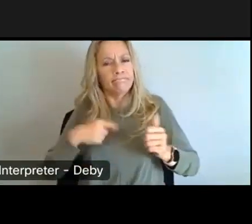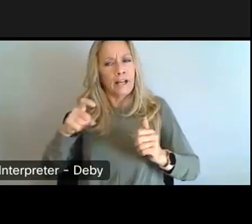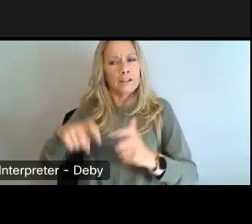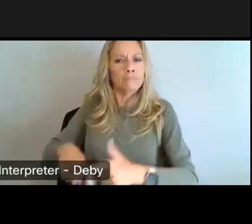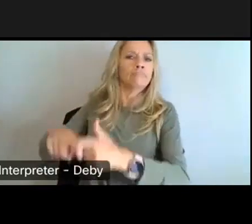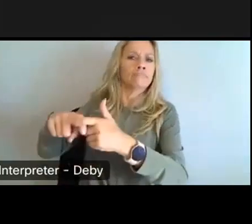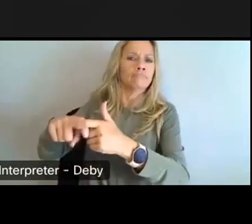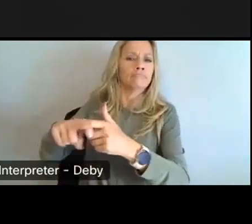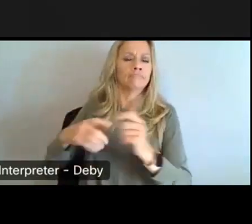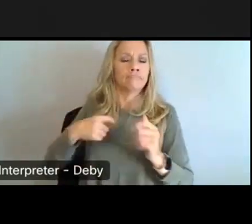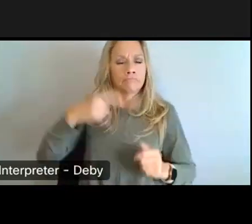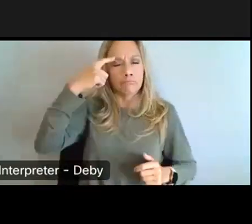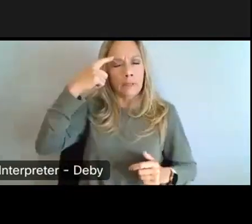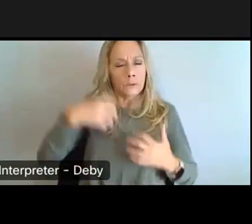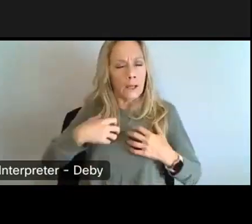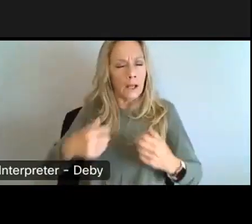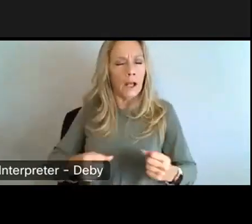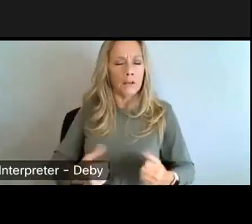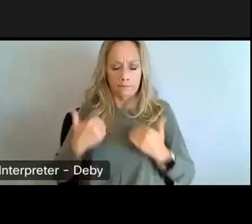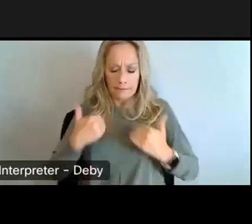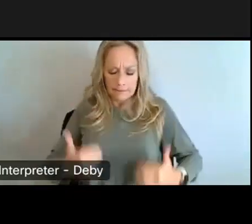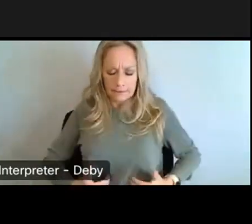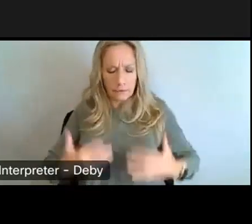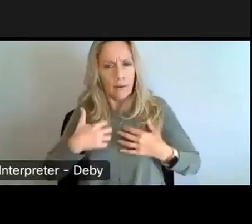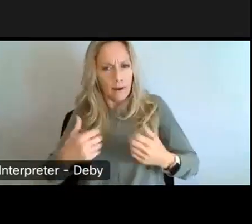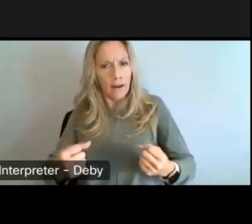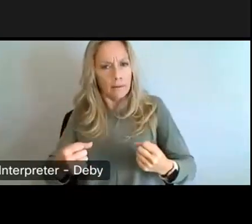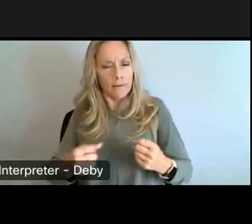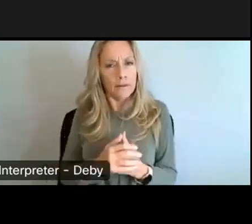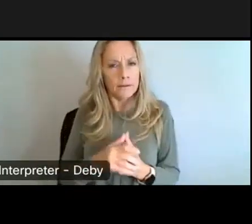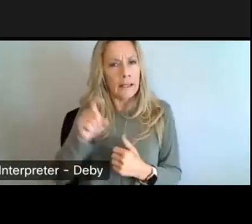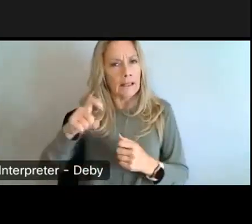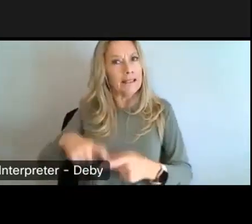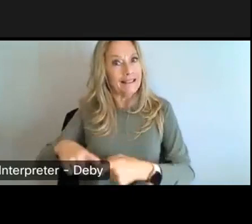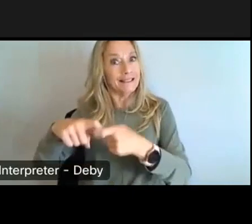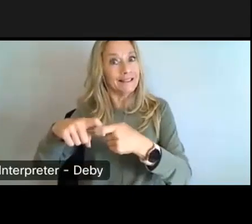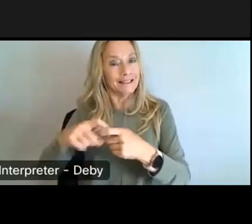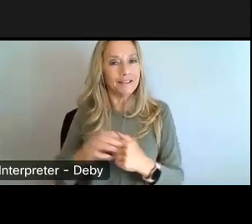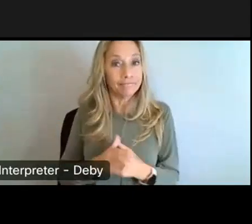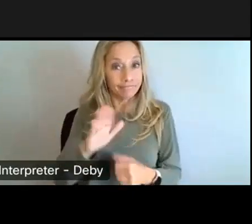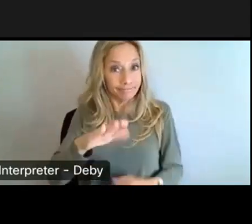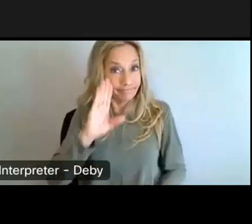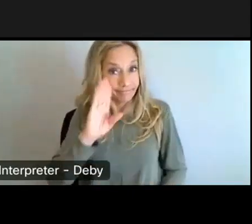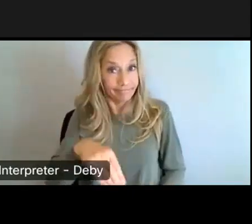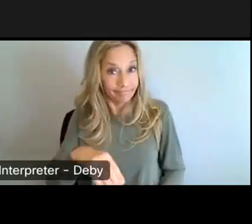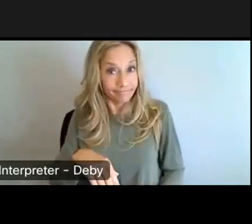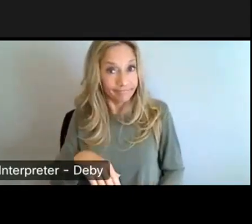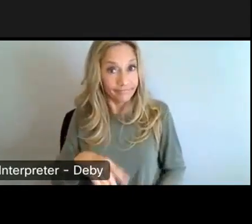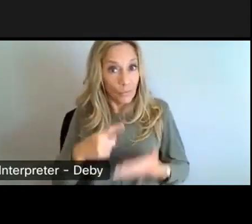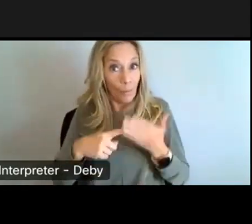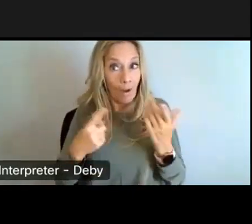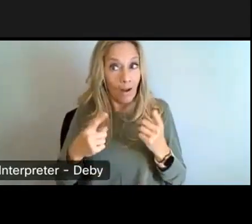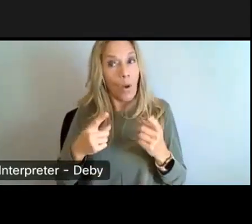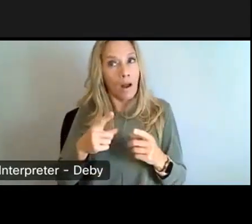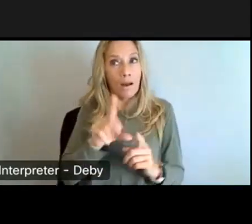back for my own mental health and my own physical health. And we all know what happened. Well, that